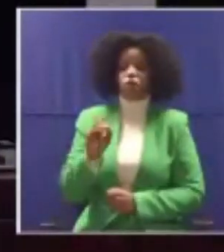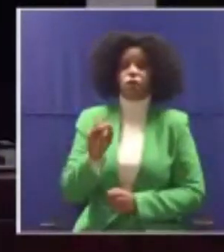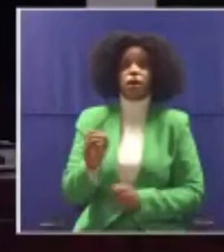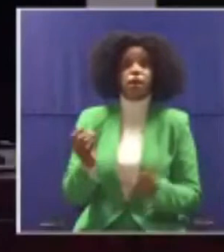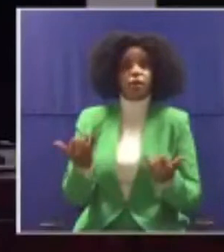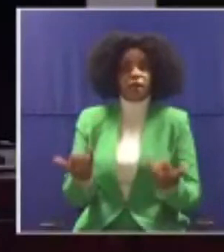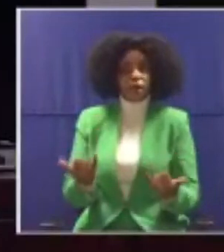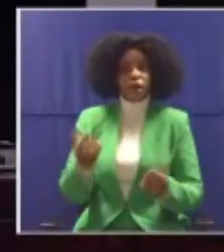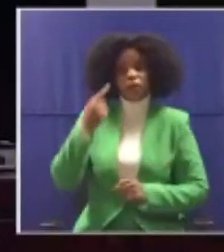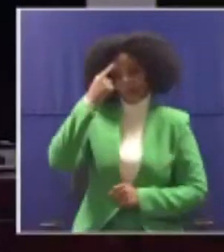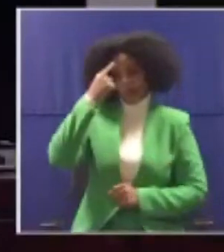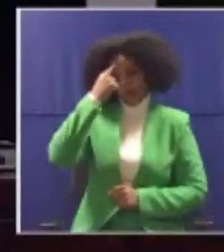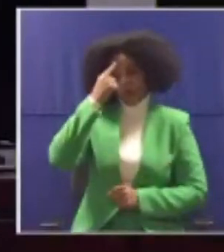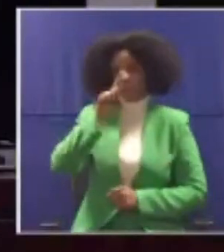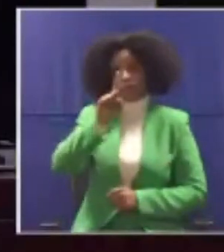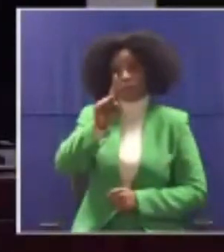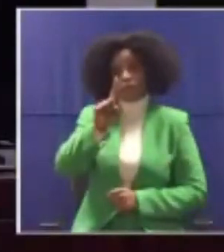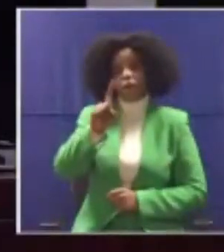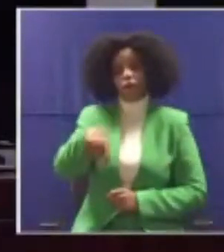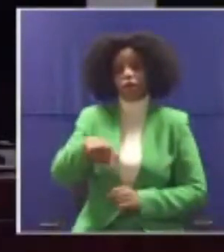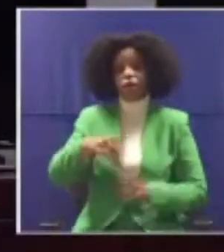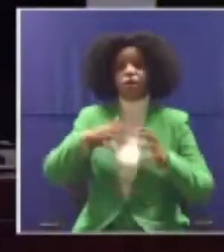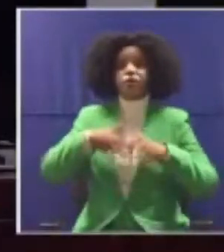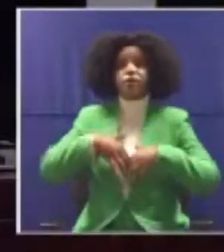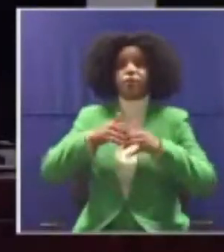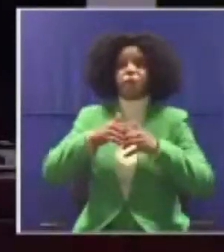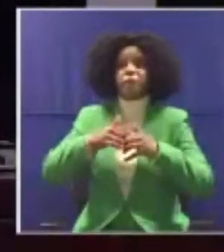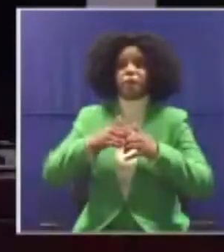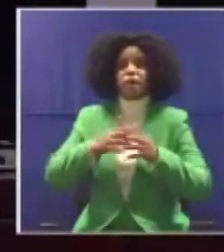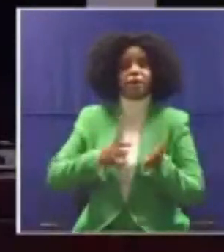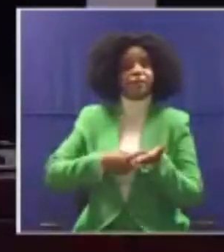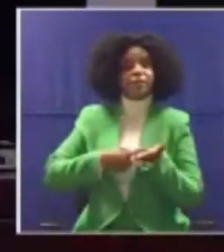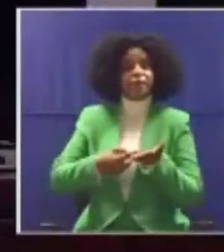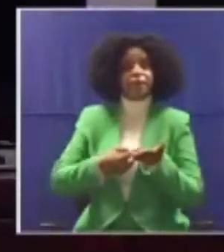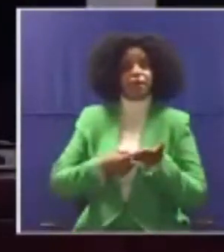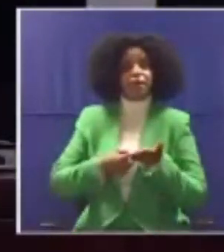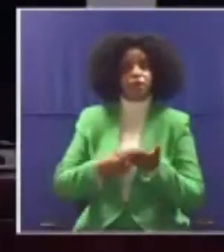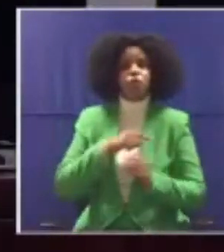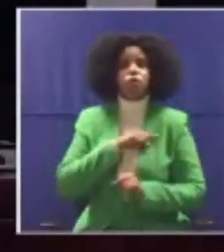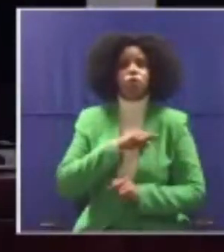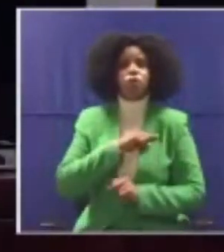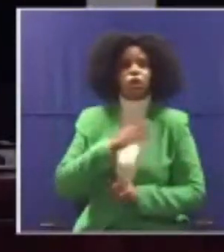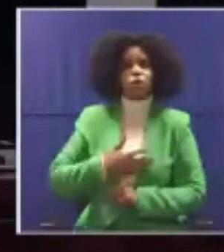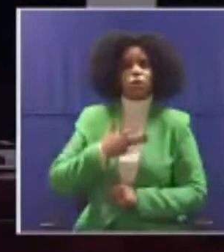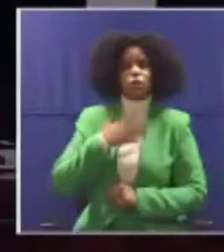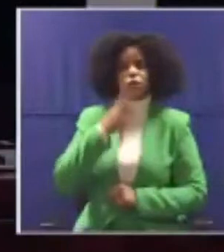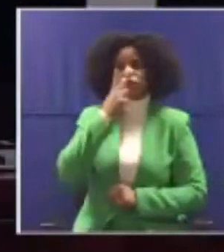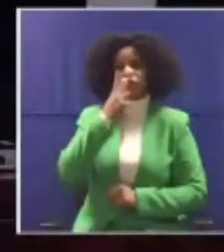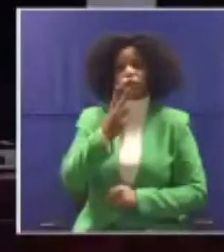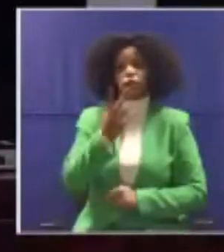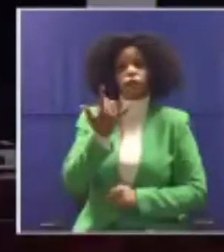dialogue to discuss and develop a coherent coalition framework.